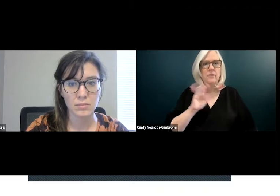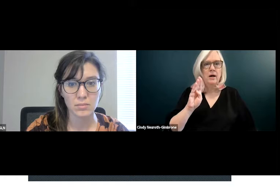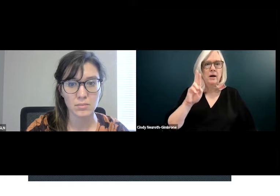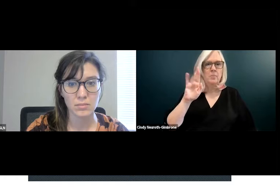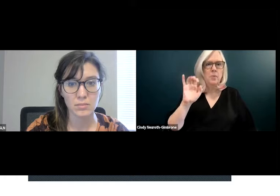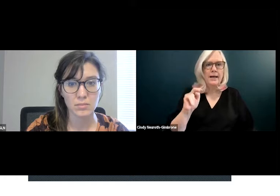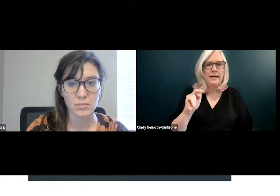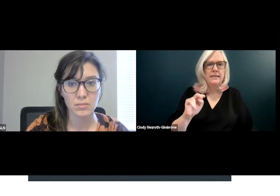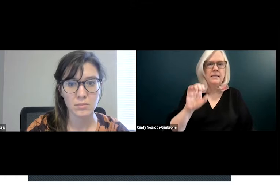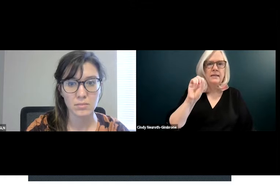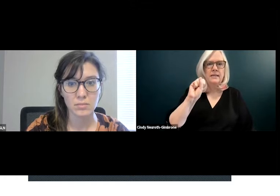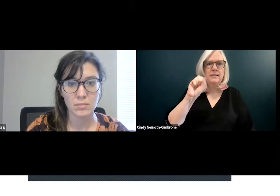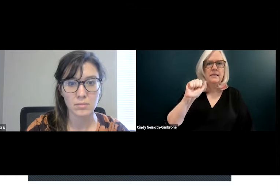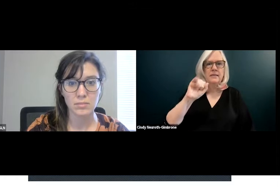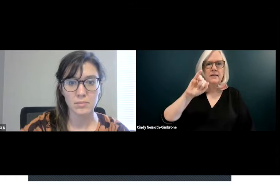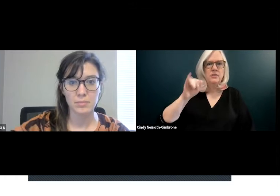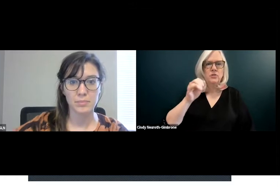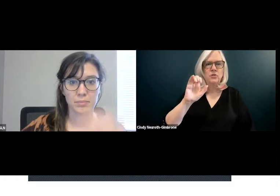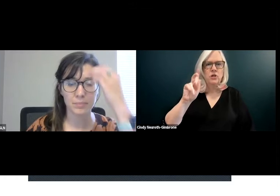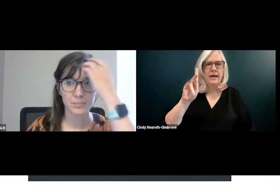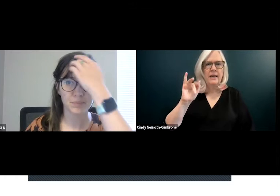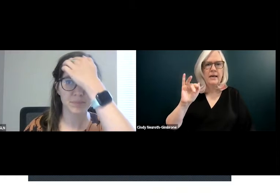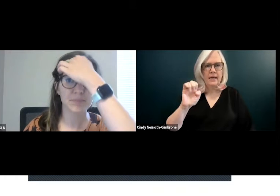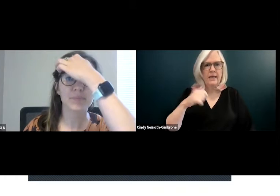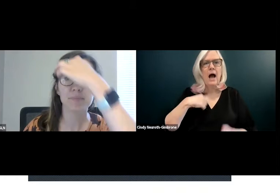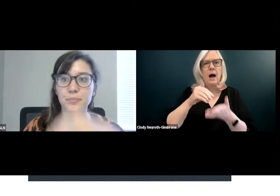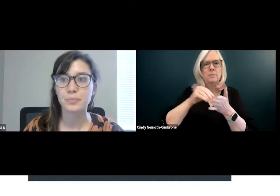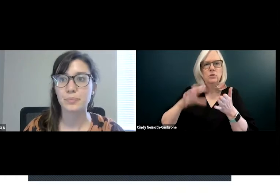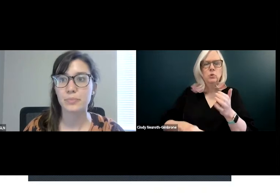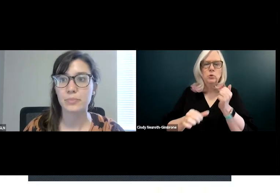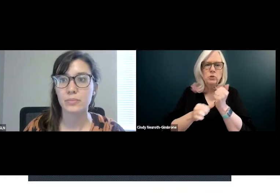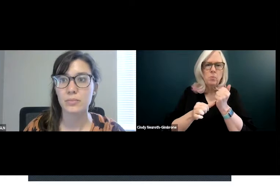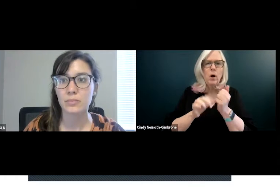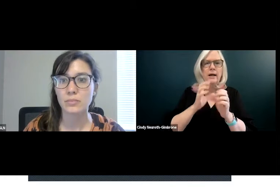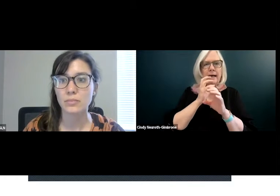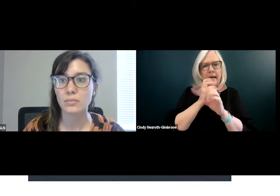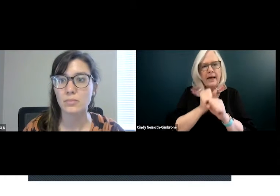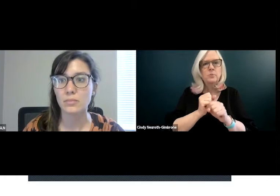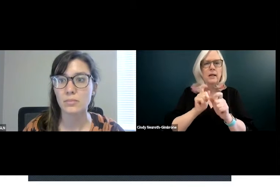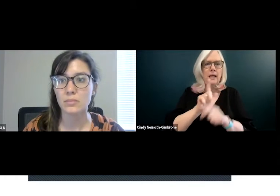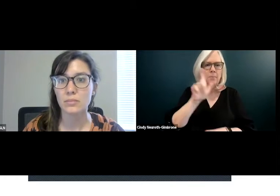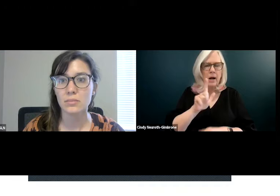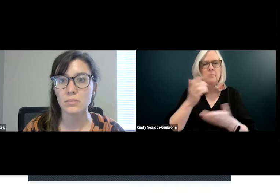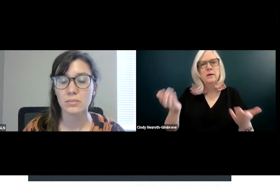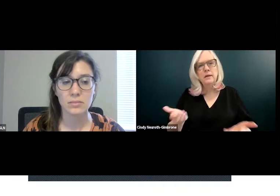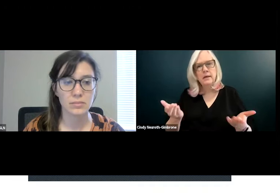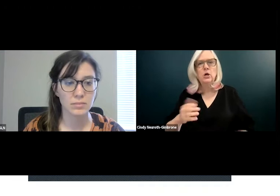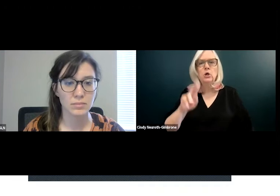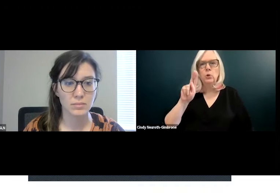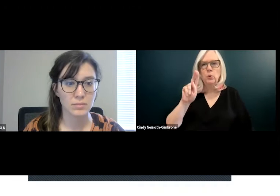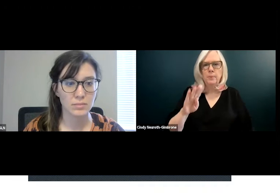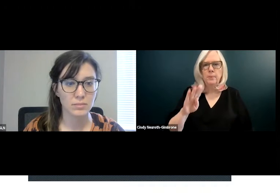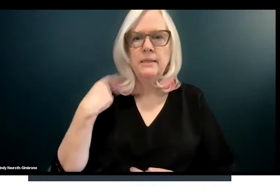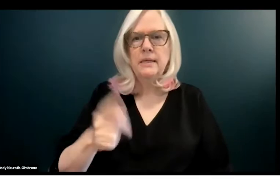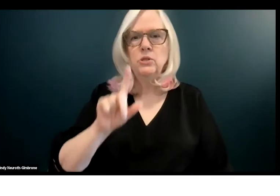Sajecki. I am a student support and engagement librarian at the University of Buffalo. And I've been at UB since 2016.